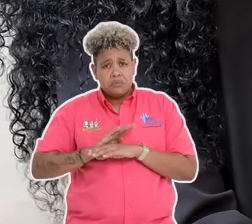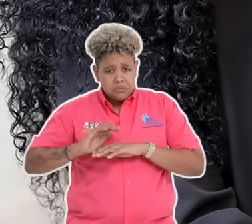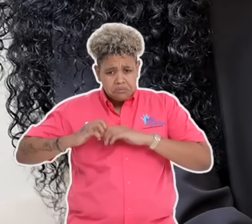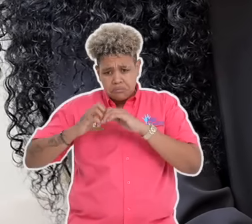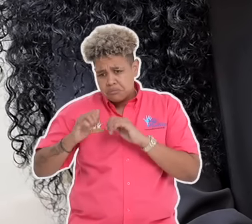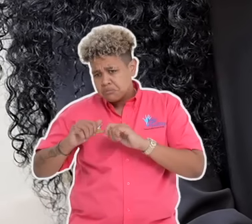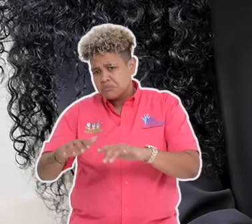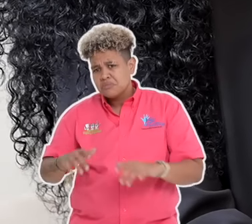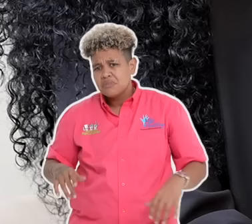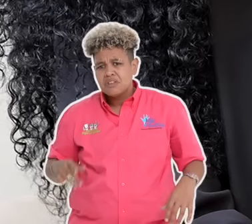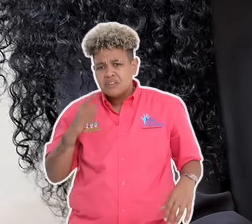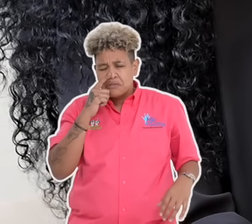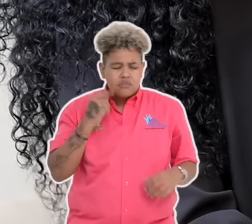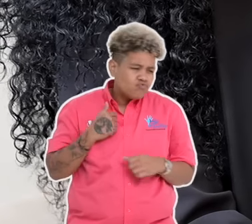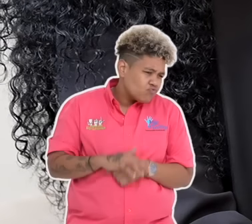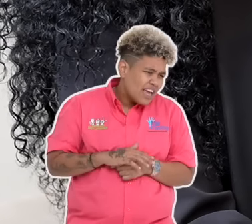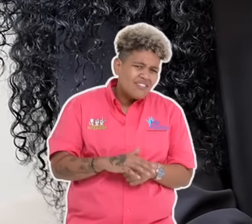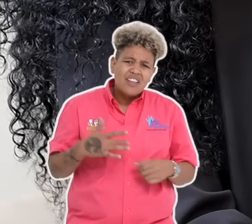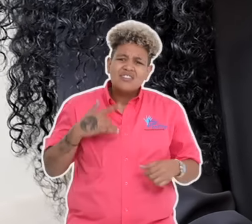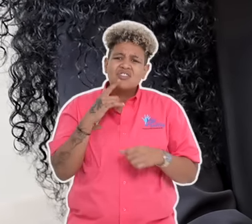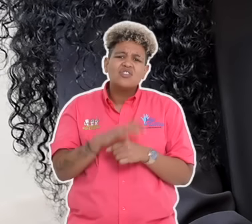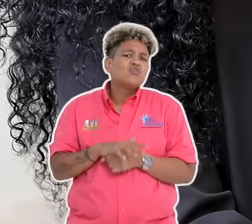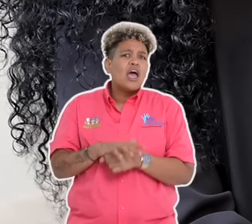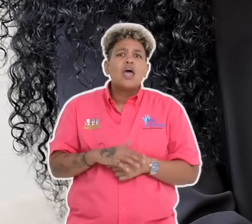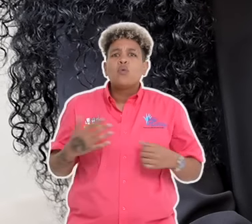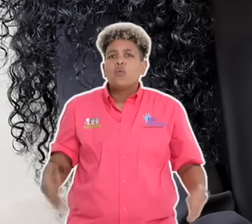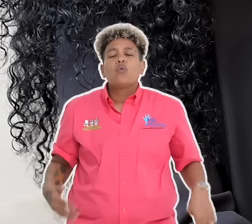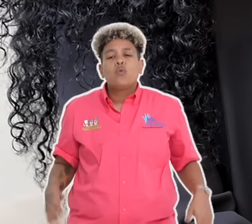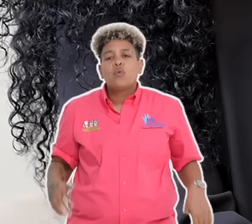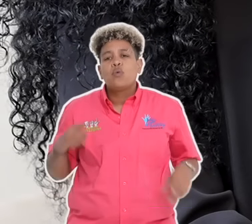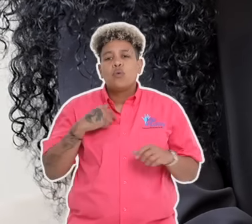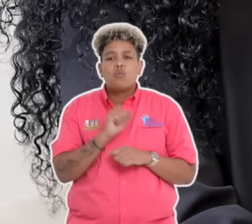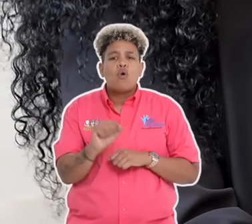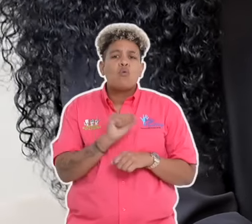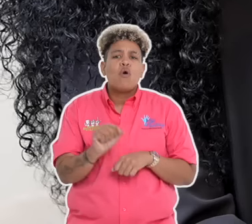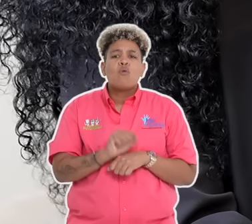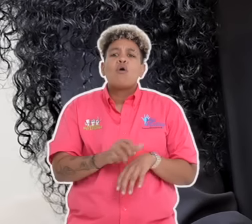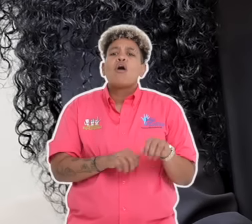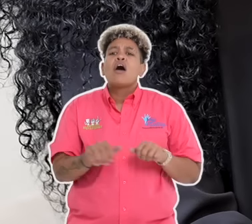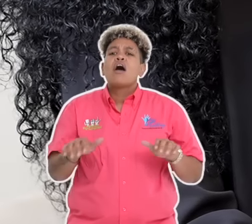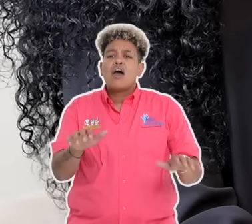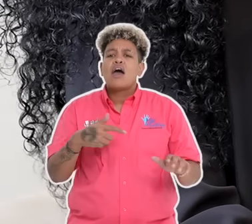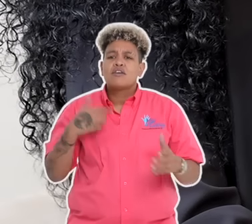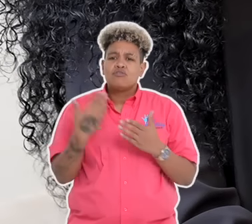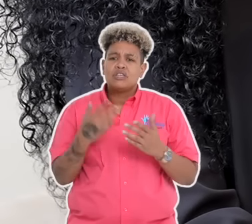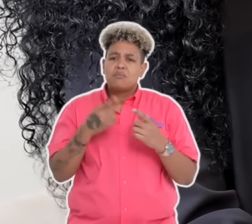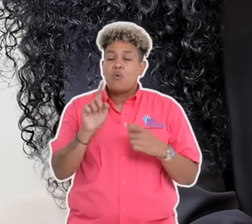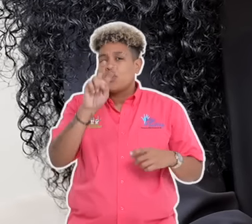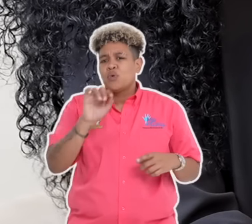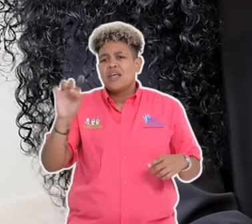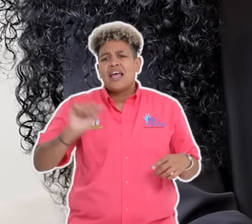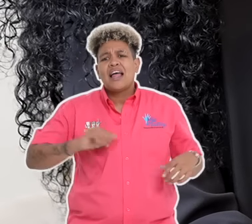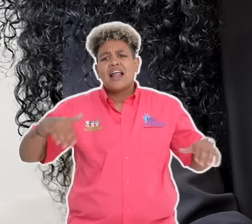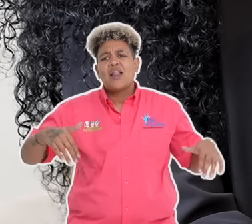I started being an entrepreneur, and it's stressful. It is as stressful as you can imagine. And but I'm working hard. And I got to the